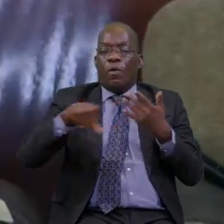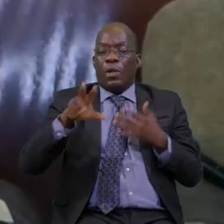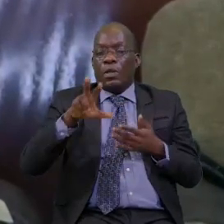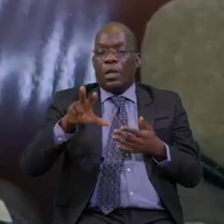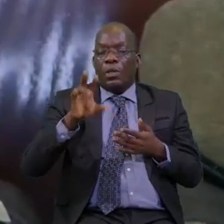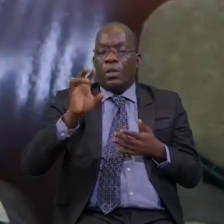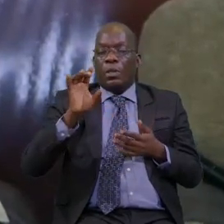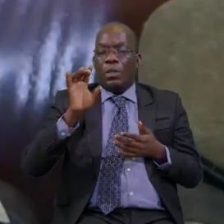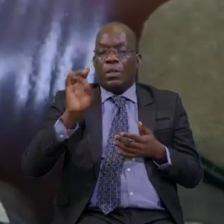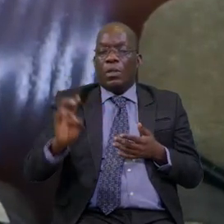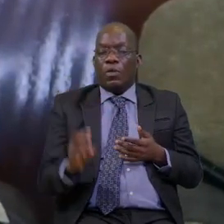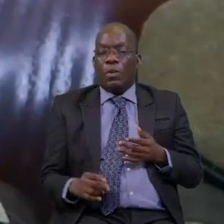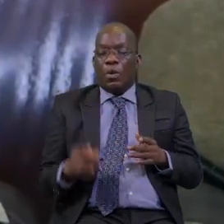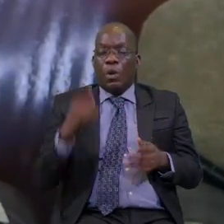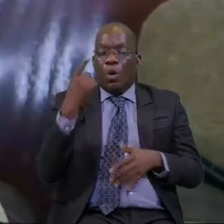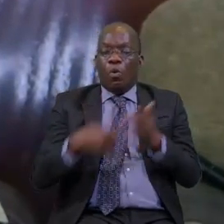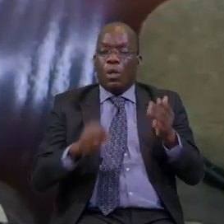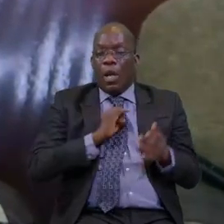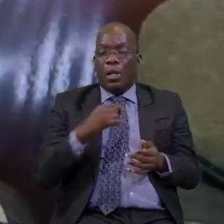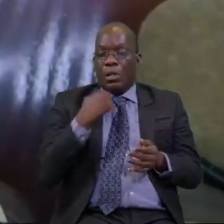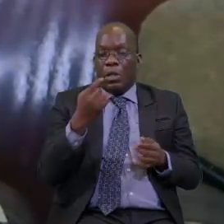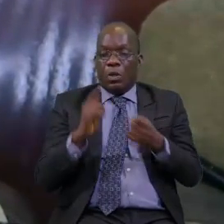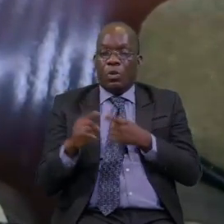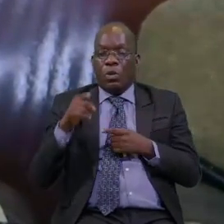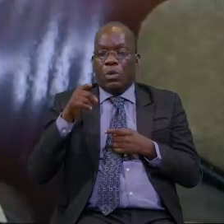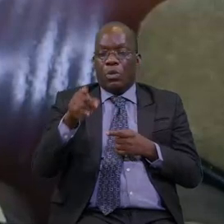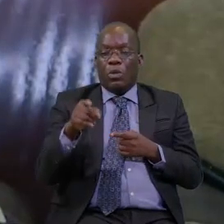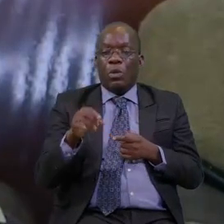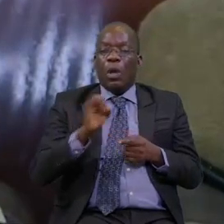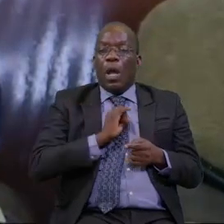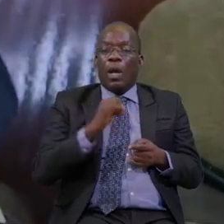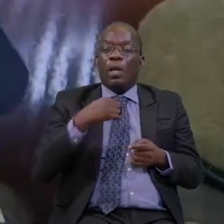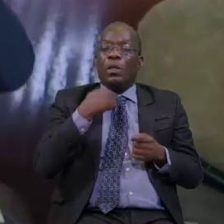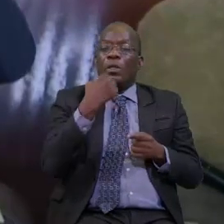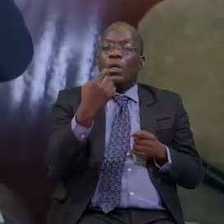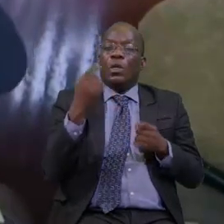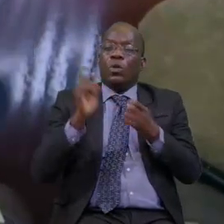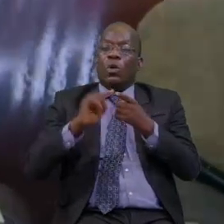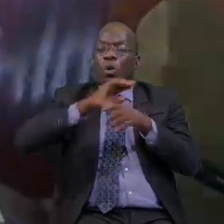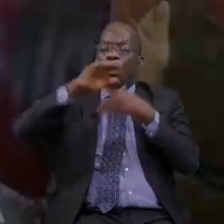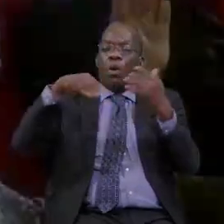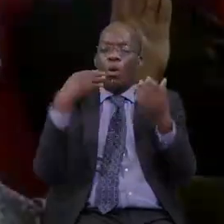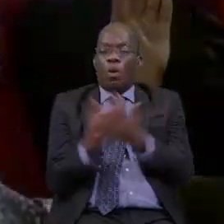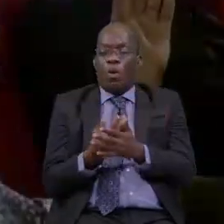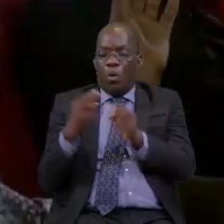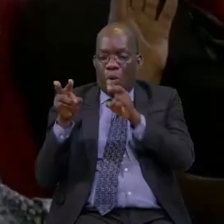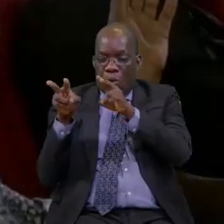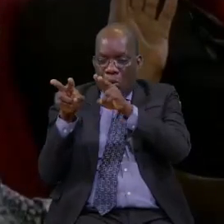what I say unto you, I say unto all,